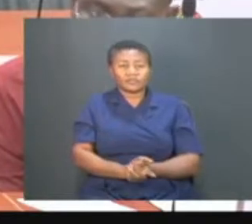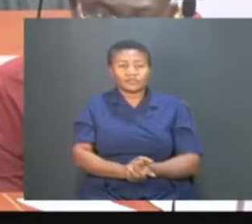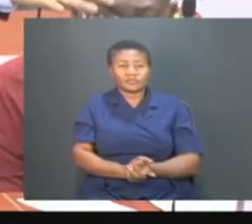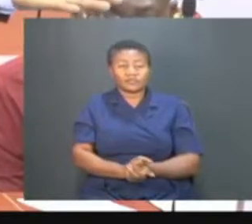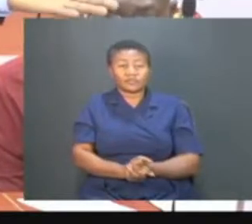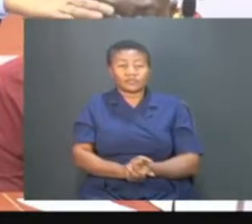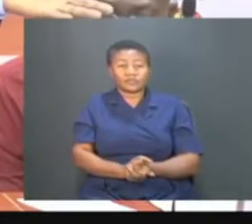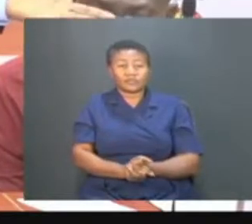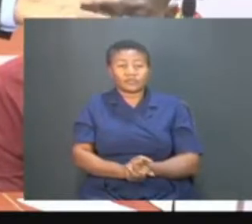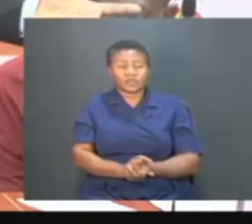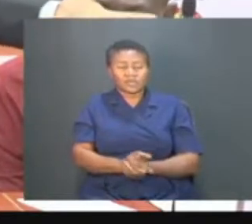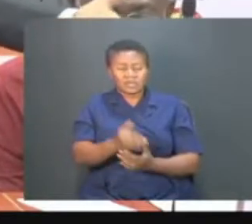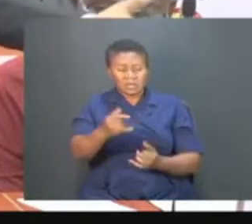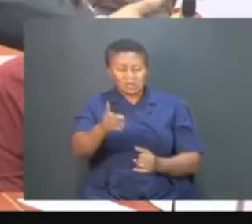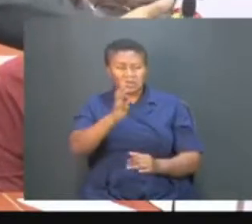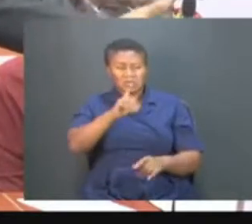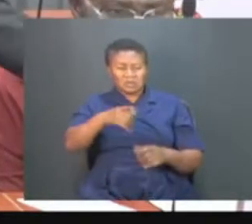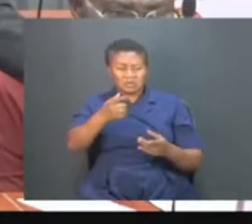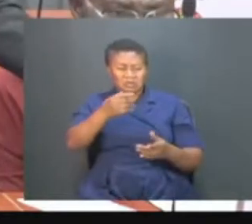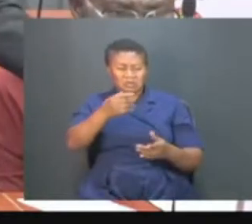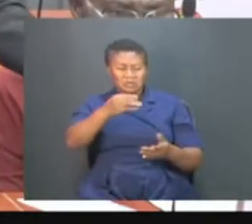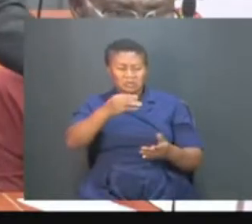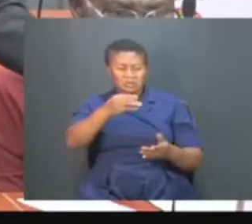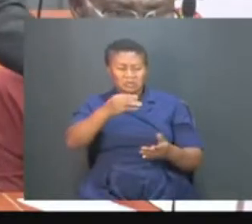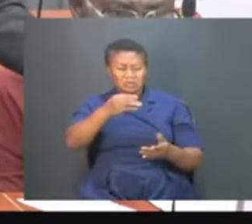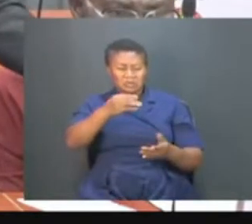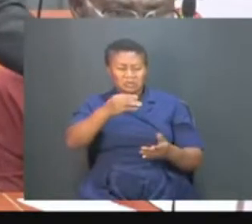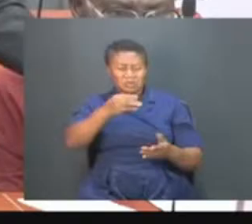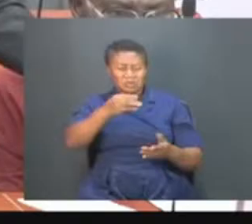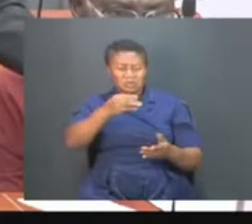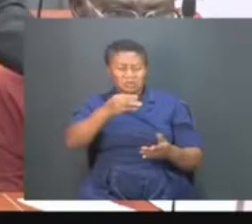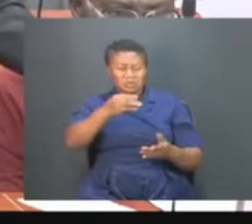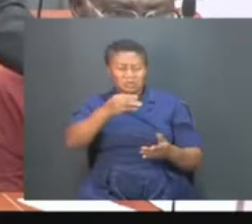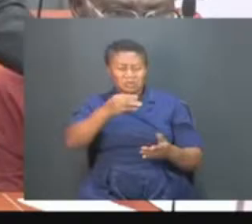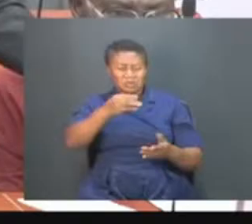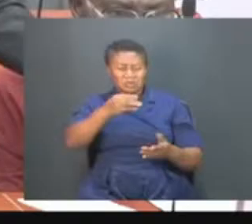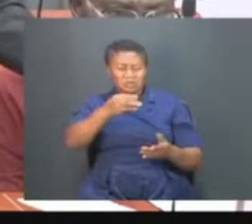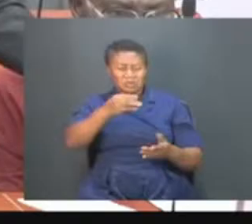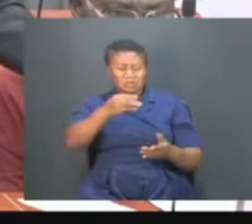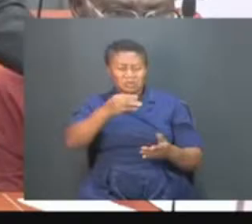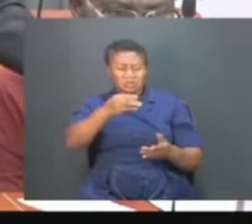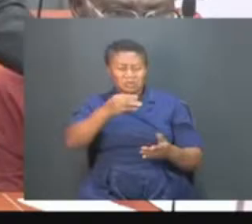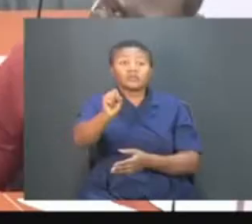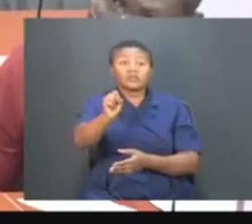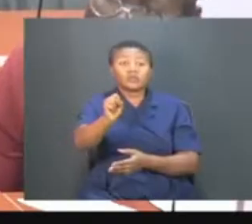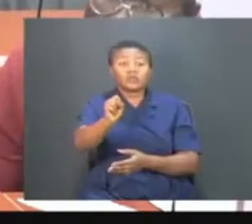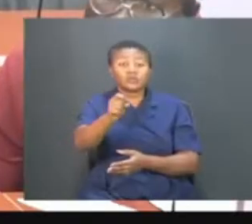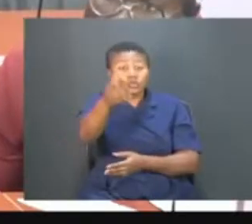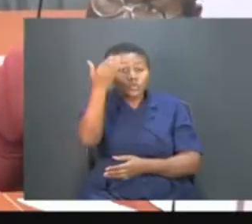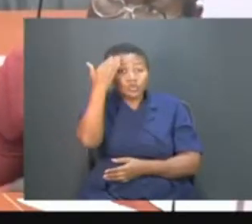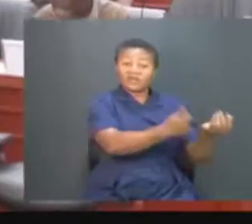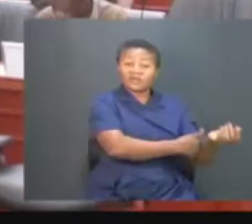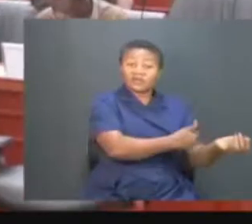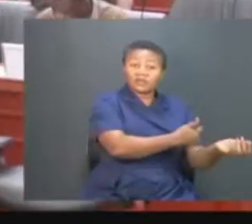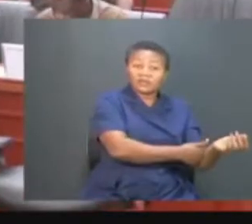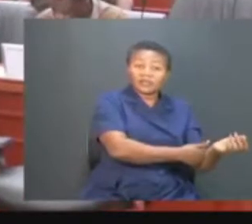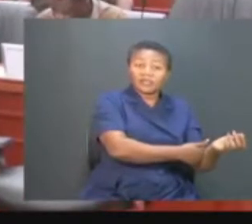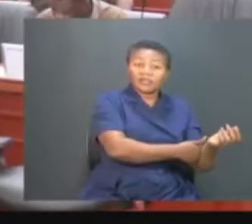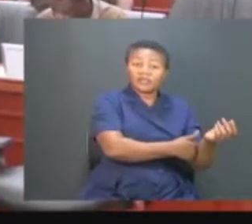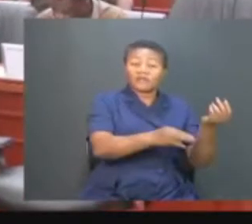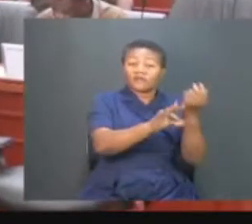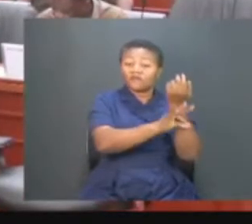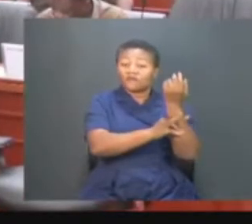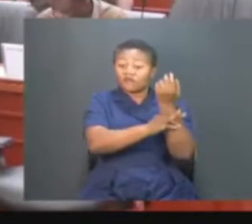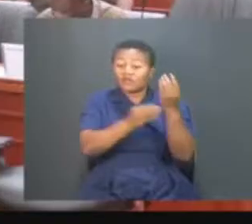are talking as if you've done anything. We don't even know the amount of dollars being circulated in our system. Do you know we have black